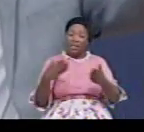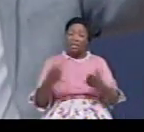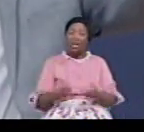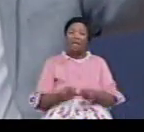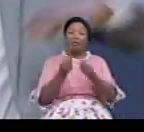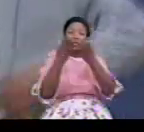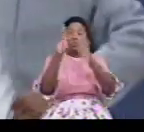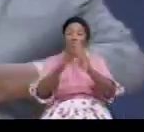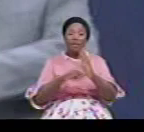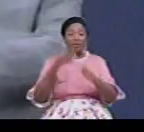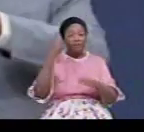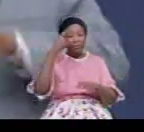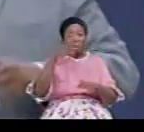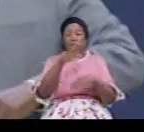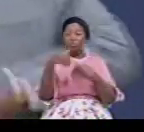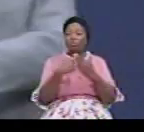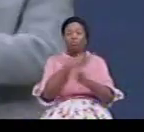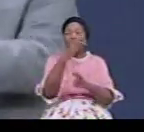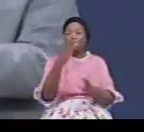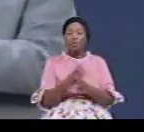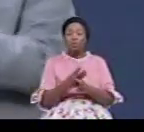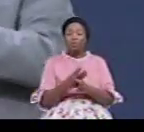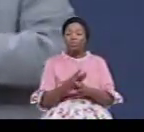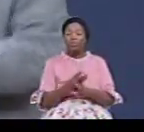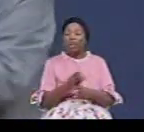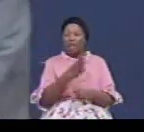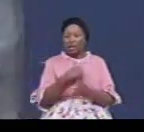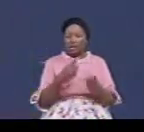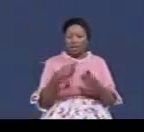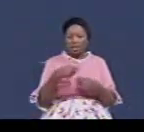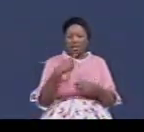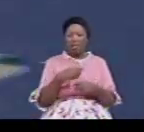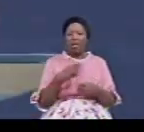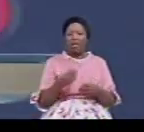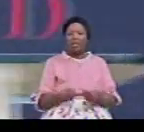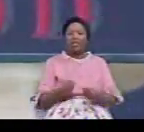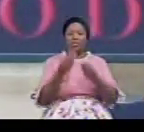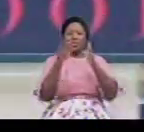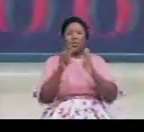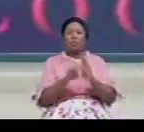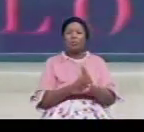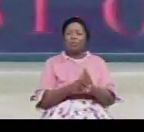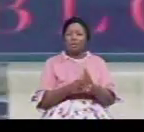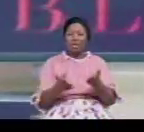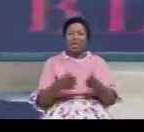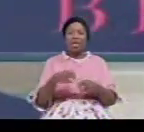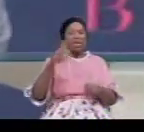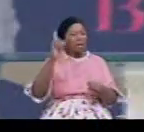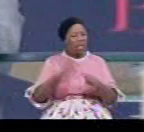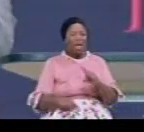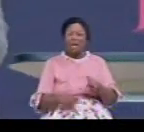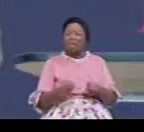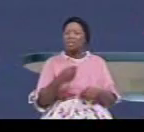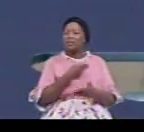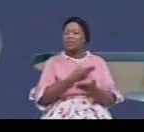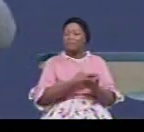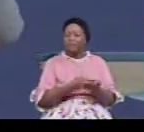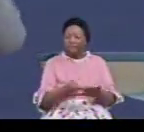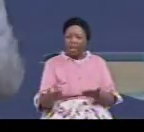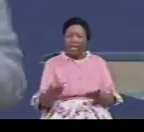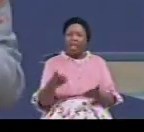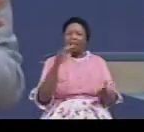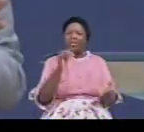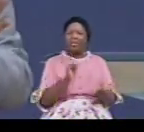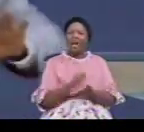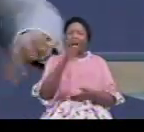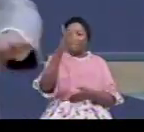for the whole world. And they say the atonement of Christ cannot fail, that God